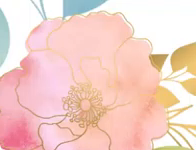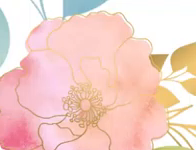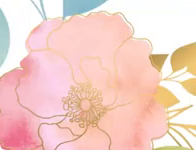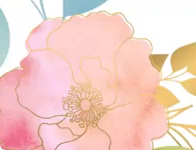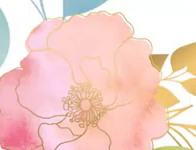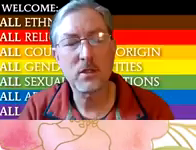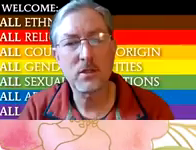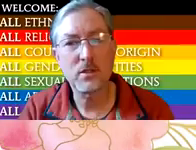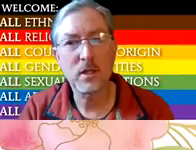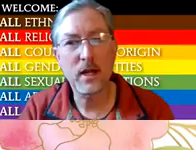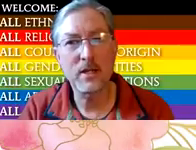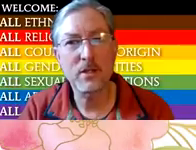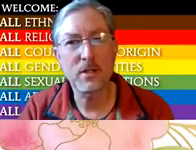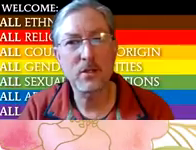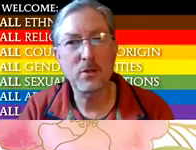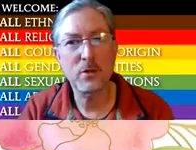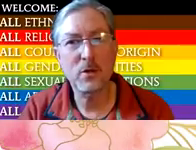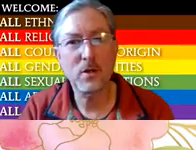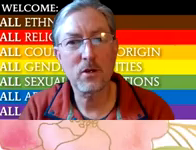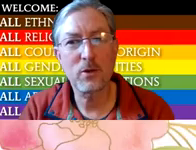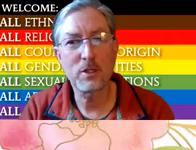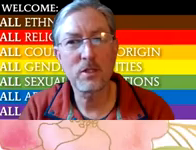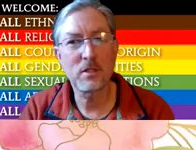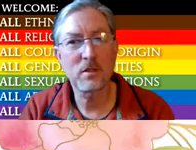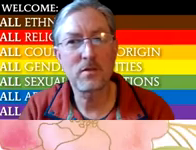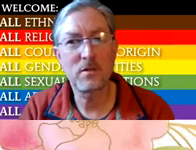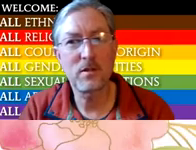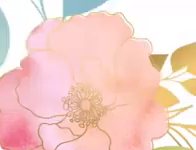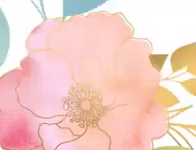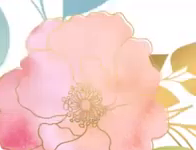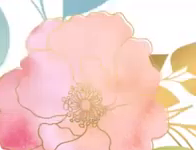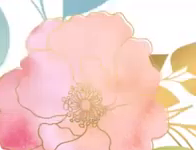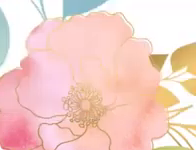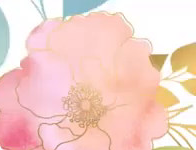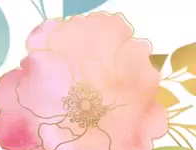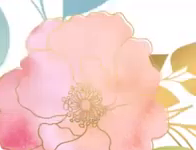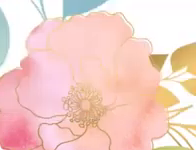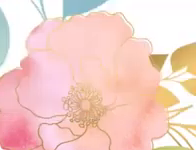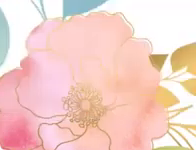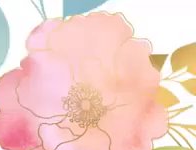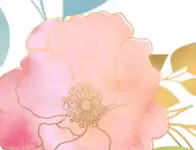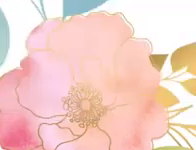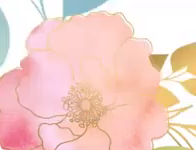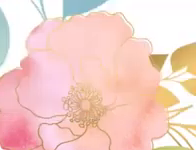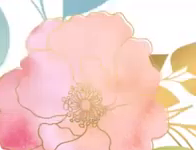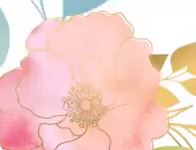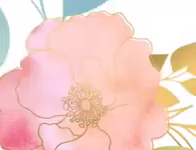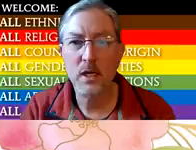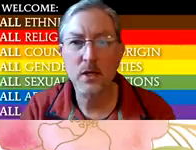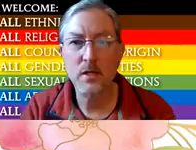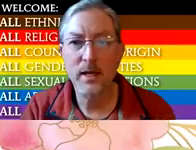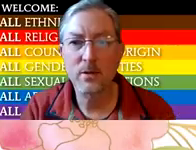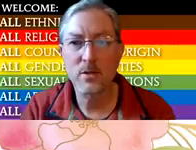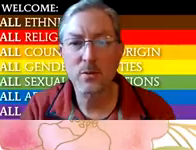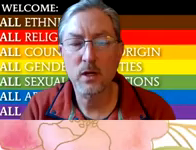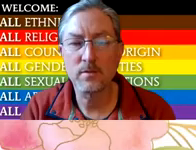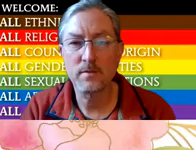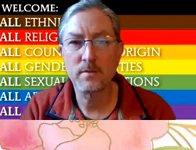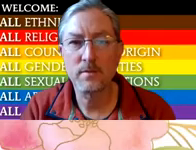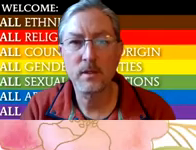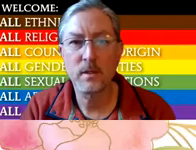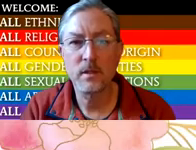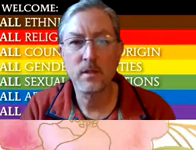So, Dasha, can I ask you a question? Yeah, of course. So, is there a Kyrgyz language